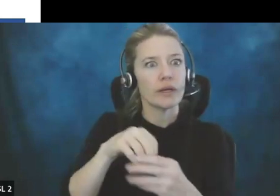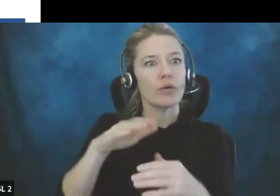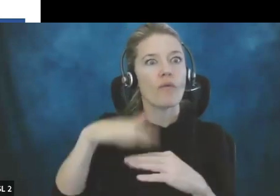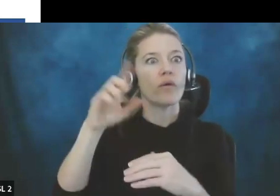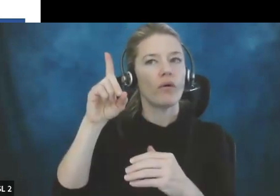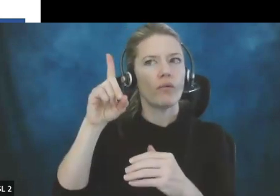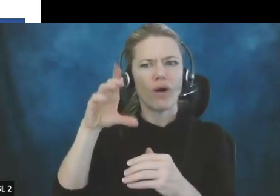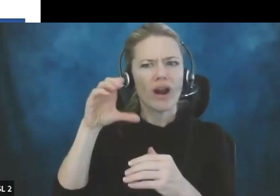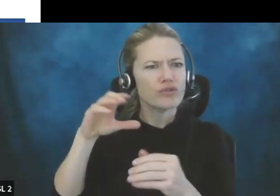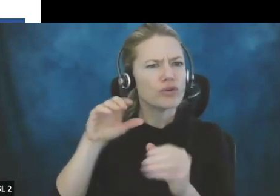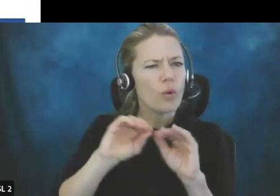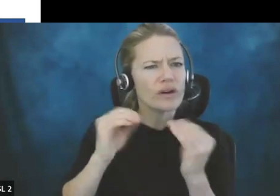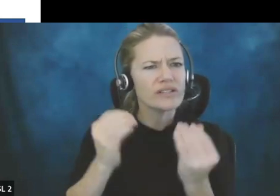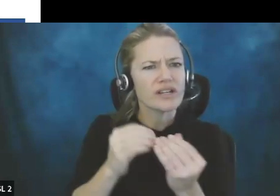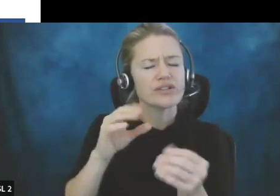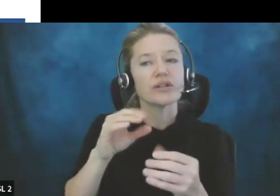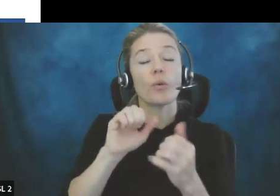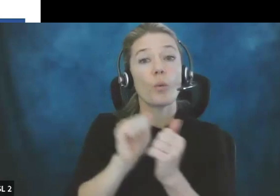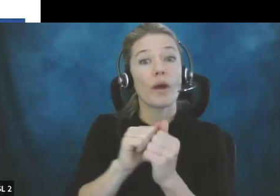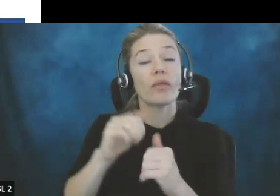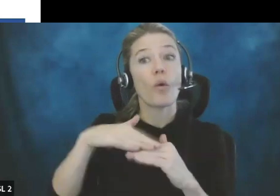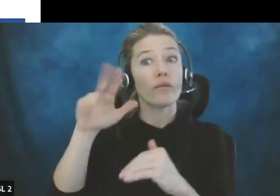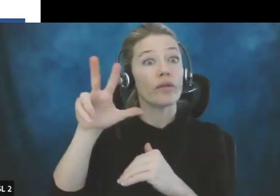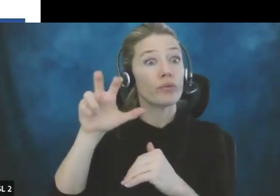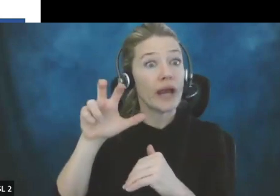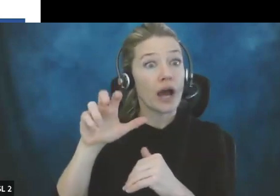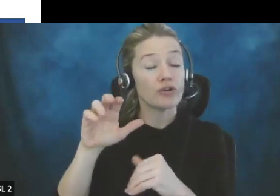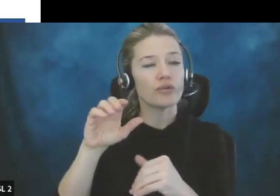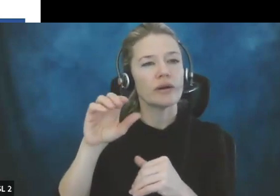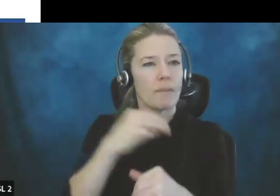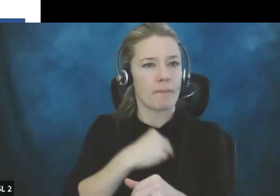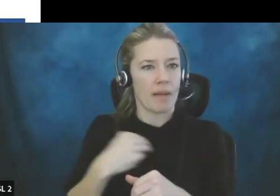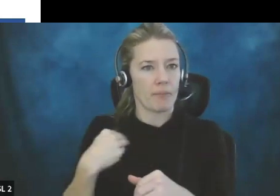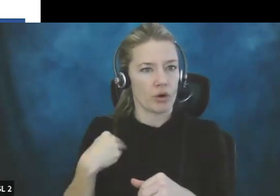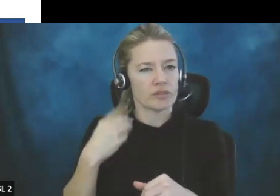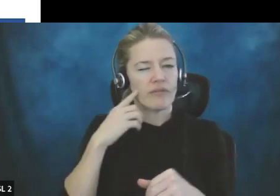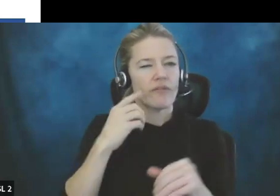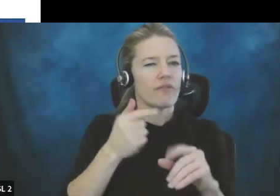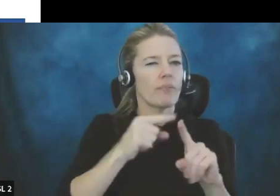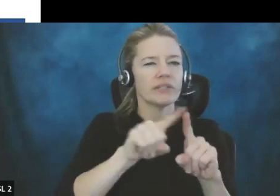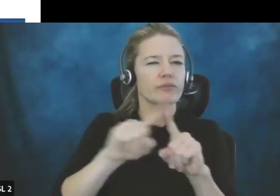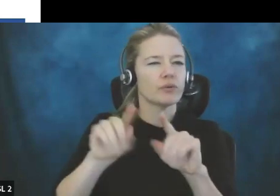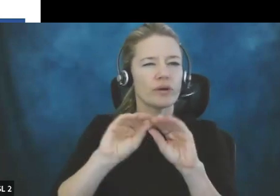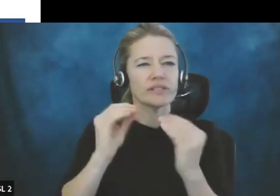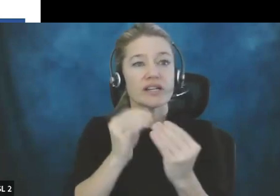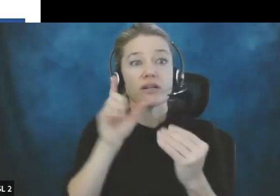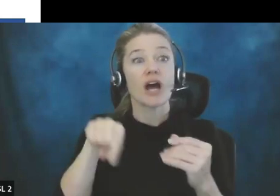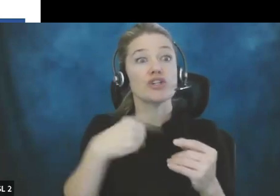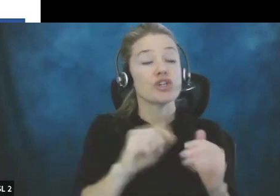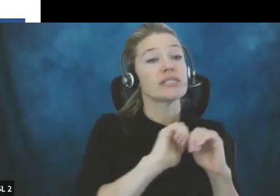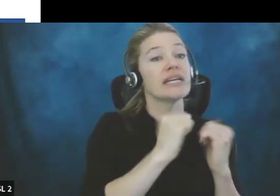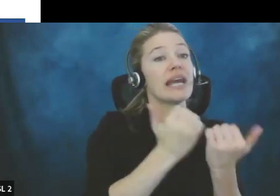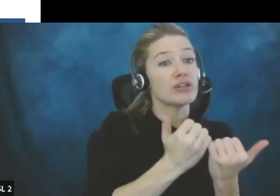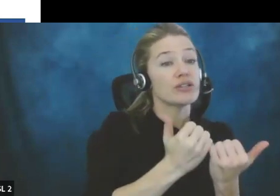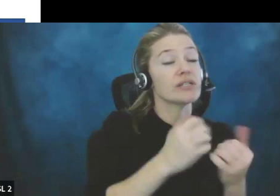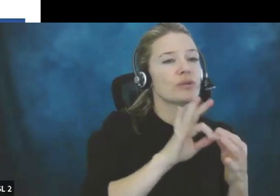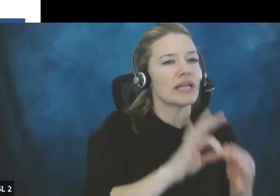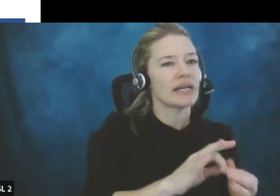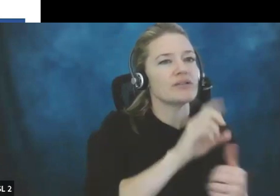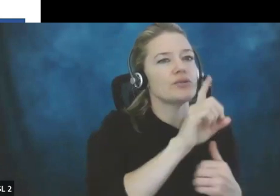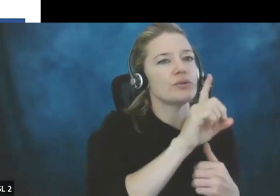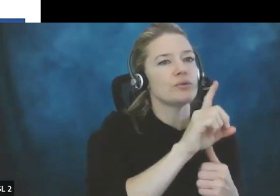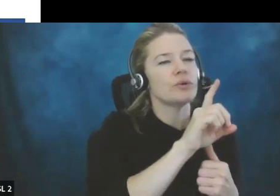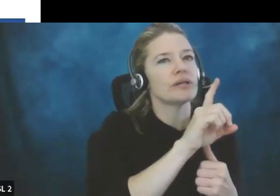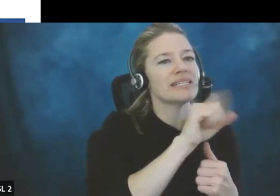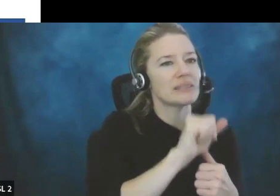over 1,000 organizations with over 300 affiliated members of all different organizations, not just the area agencies